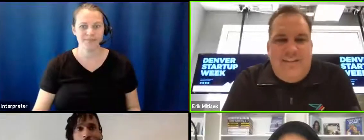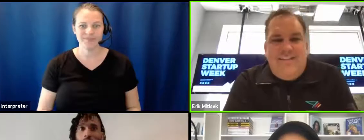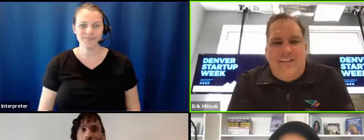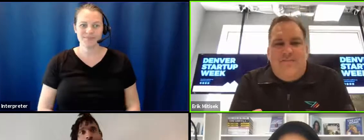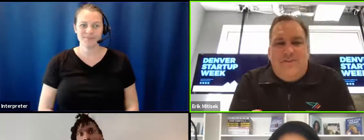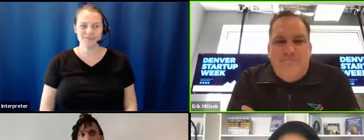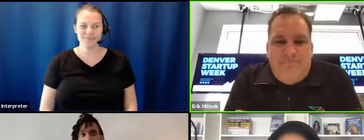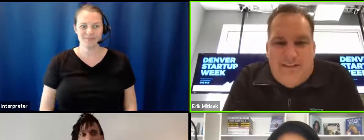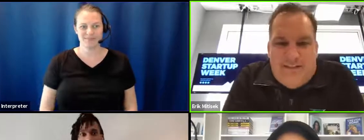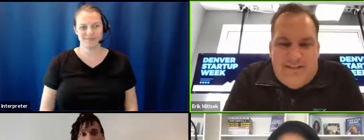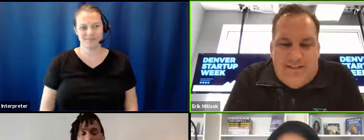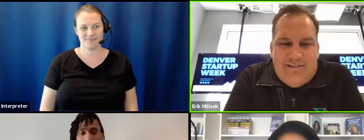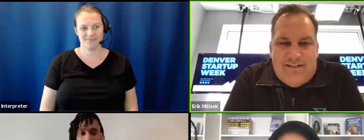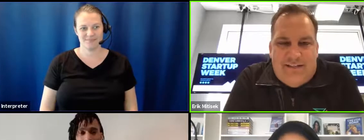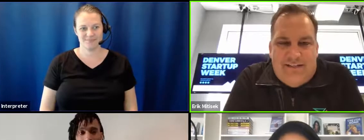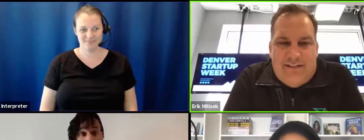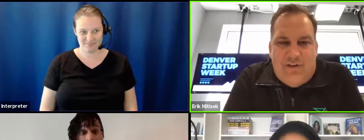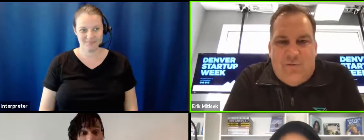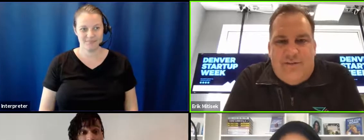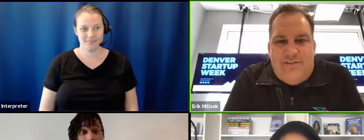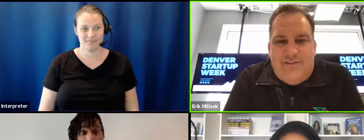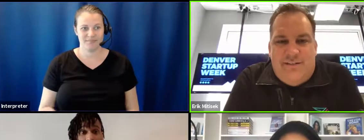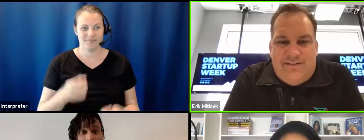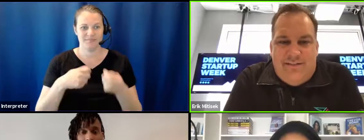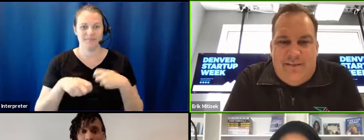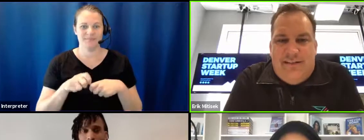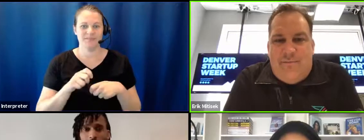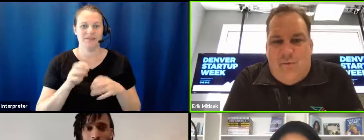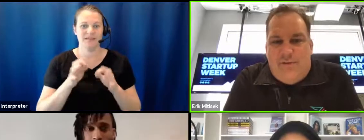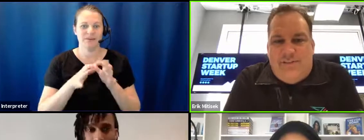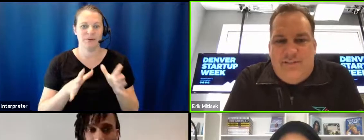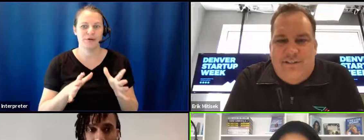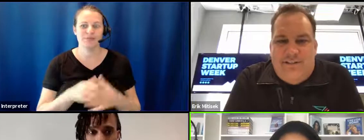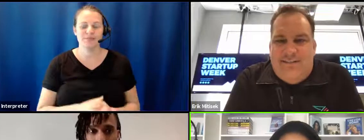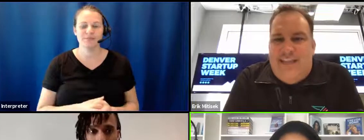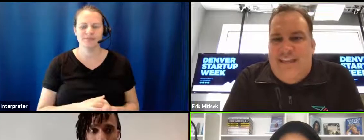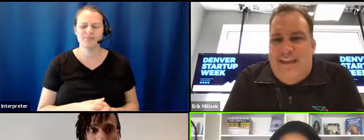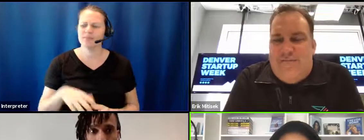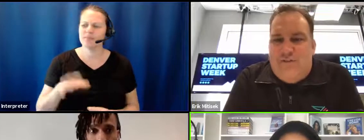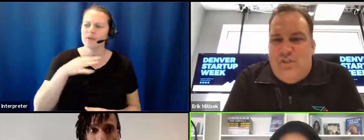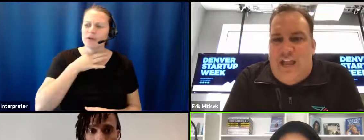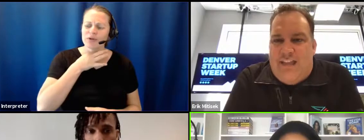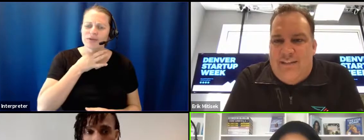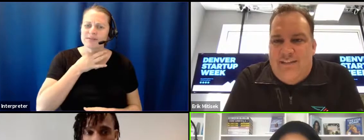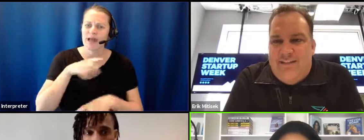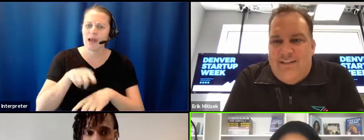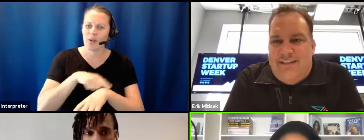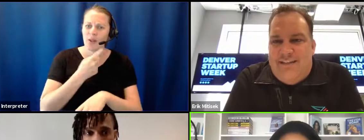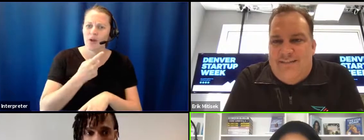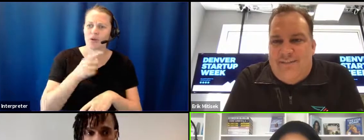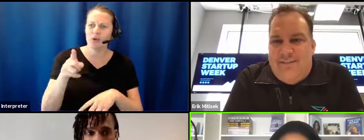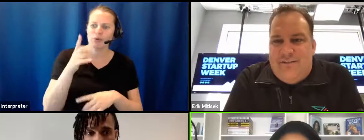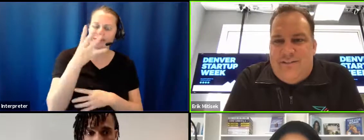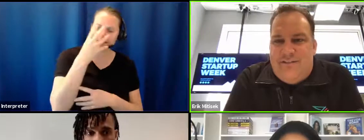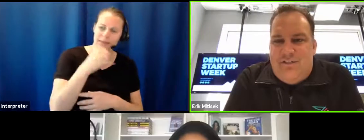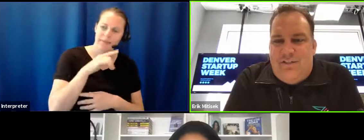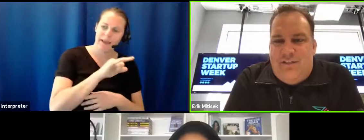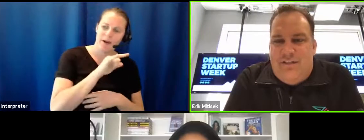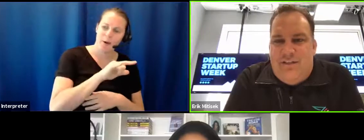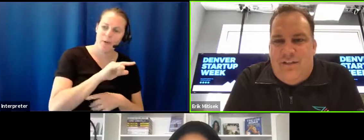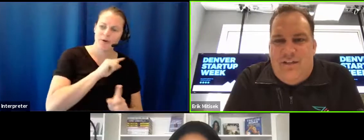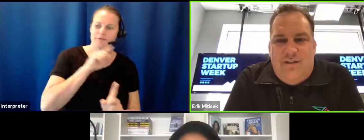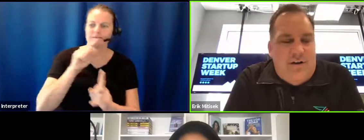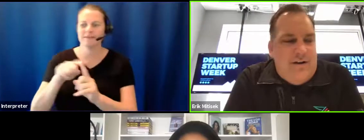How long did it take from, as in your words, you know, sleeping at airports to getting that first check? And